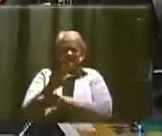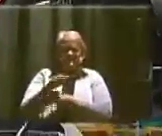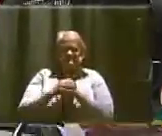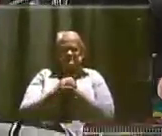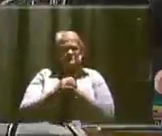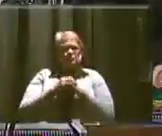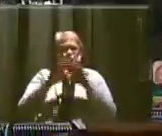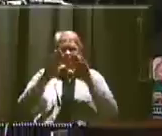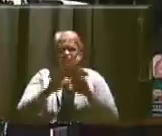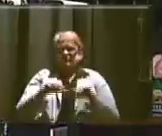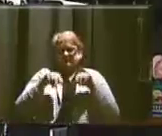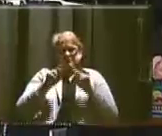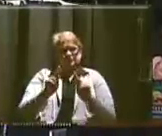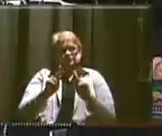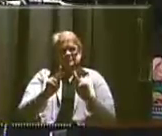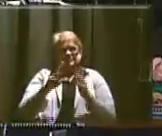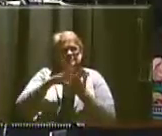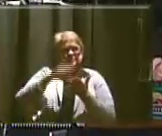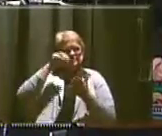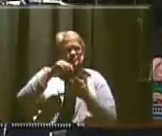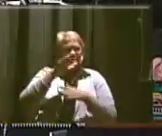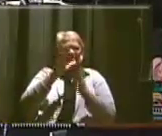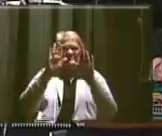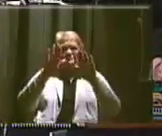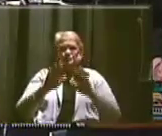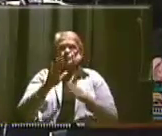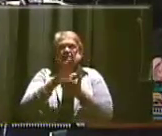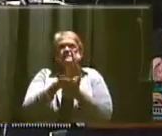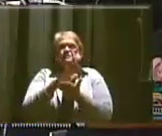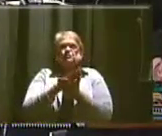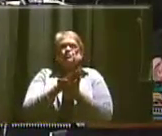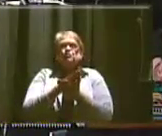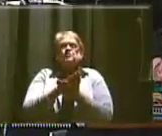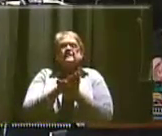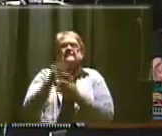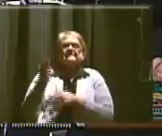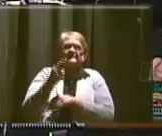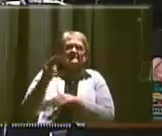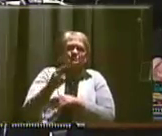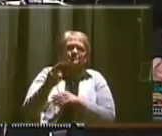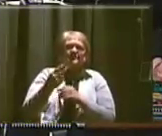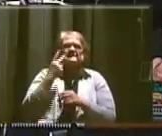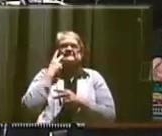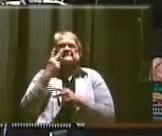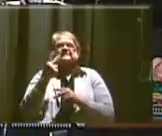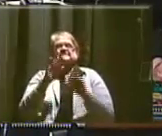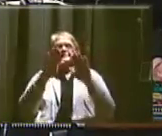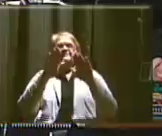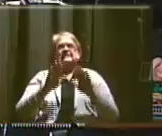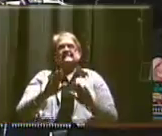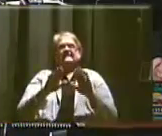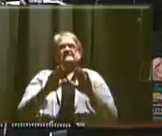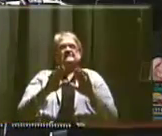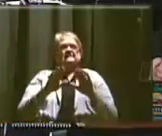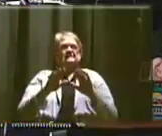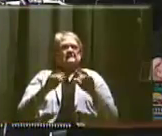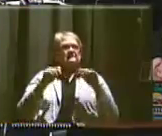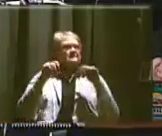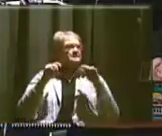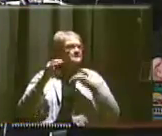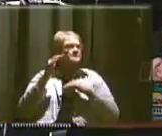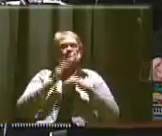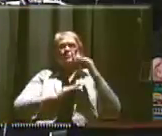the opportunity to be able to learn more about this great school and its rich history, as well as seeing some of the fantastic facilities like this great